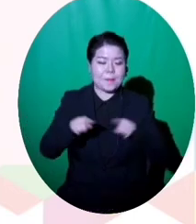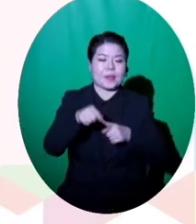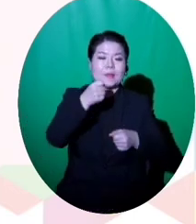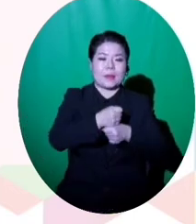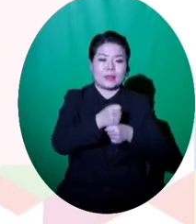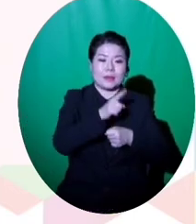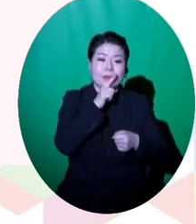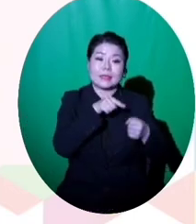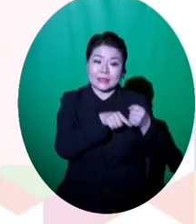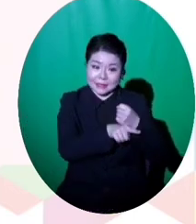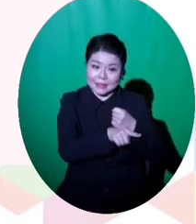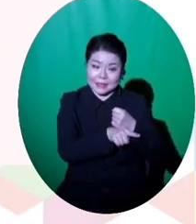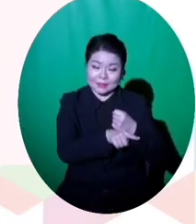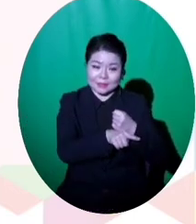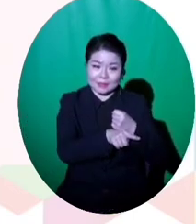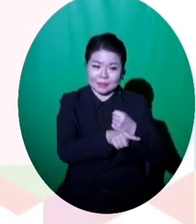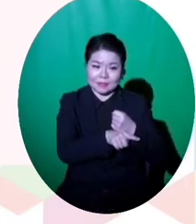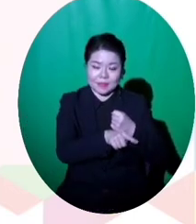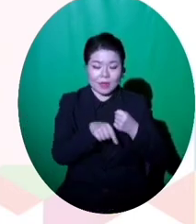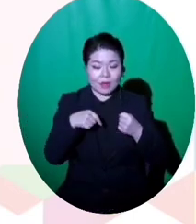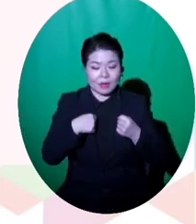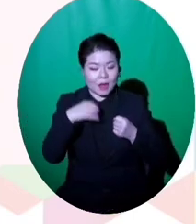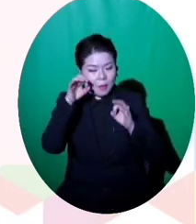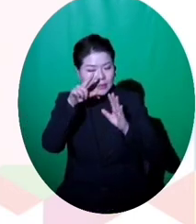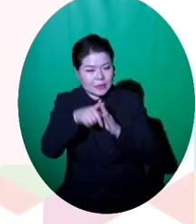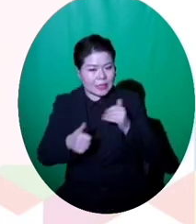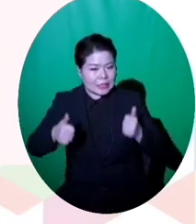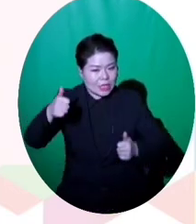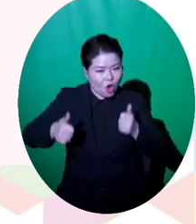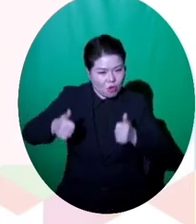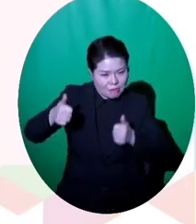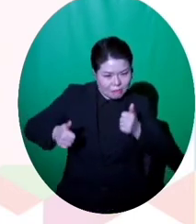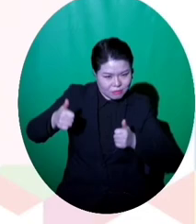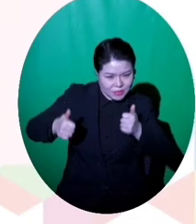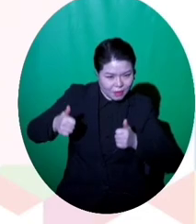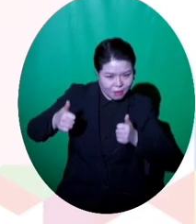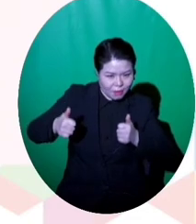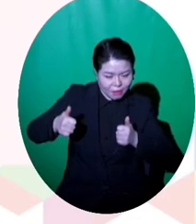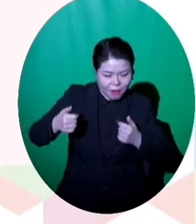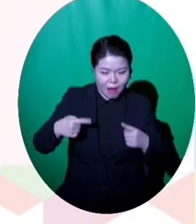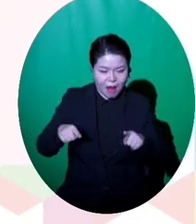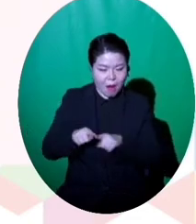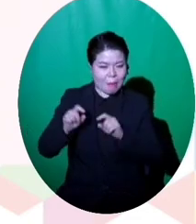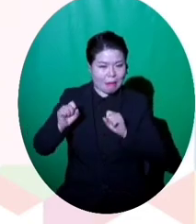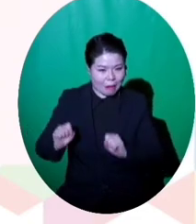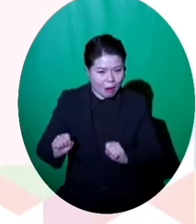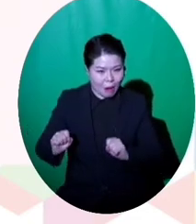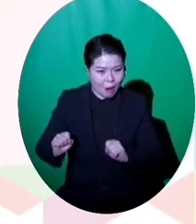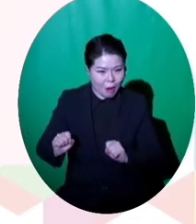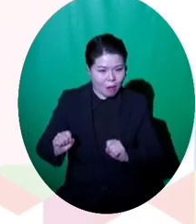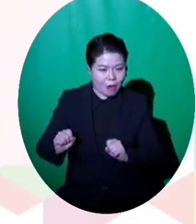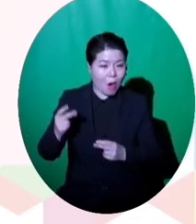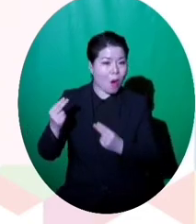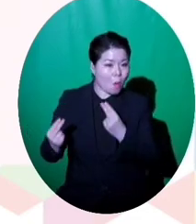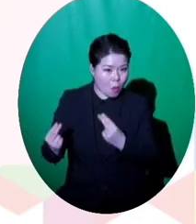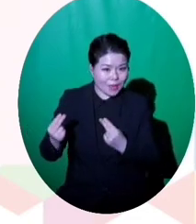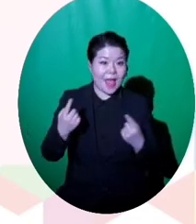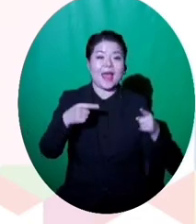of mere coexistence, I think idea of co-creating through our means